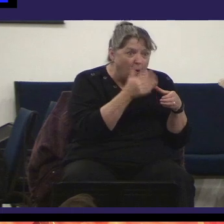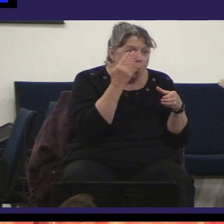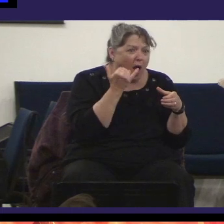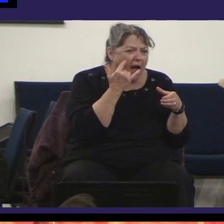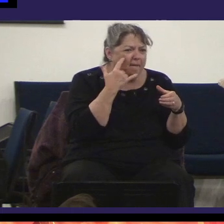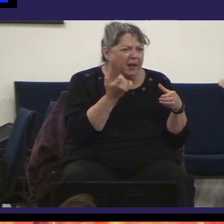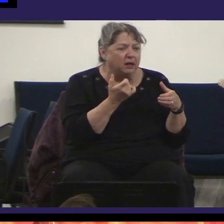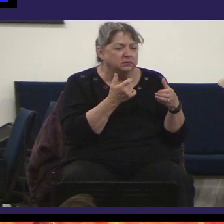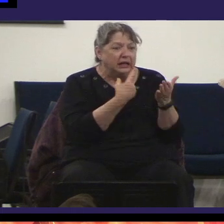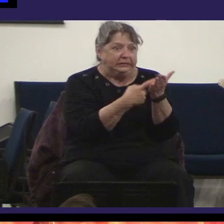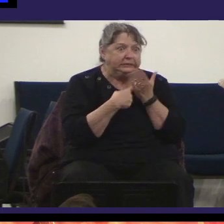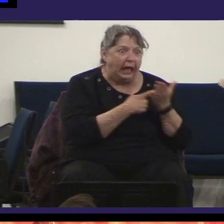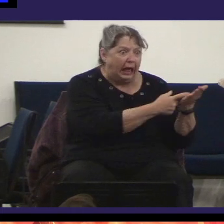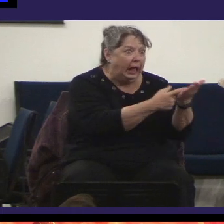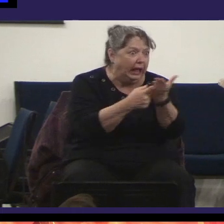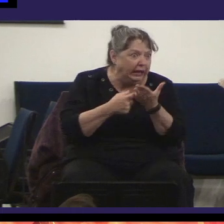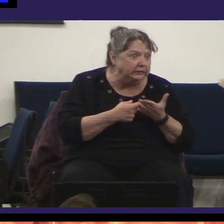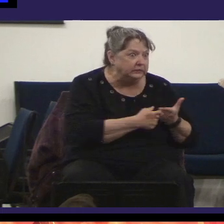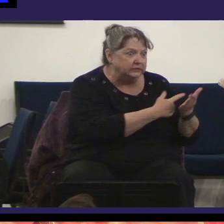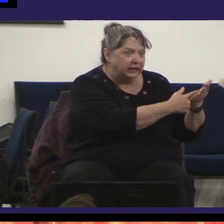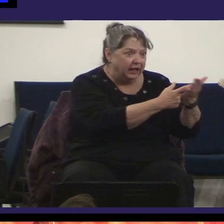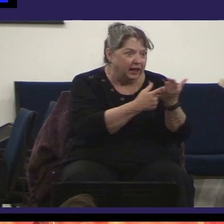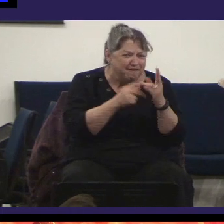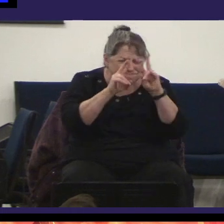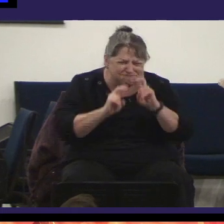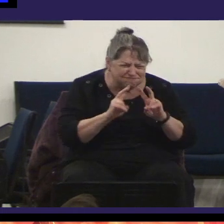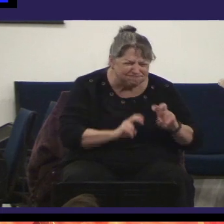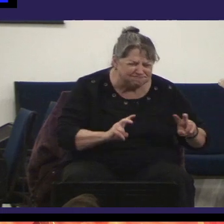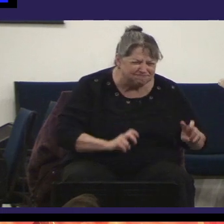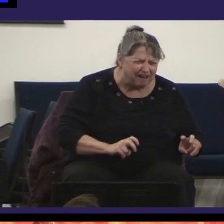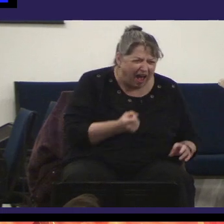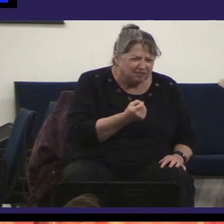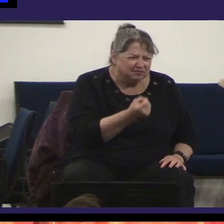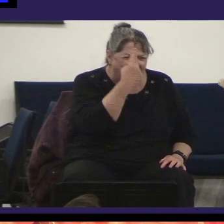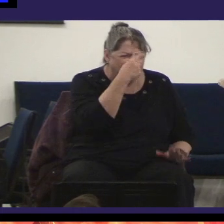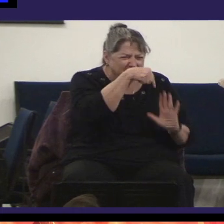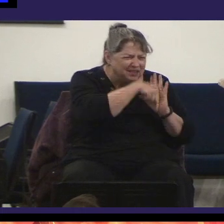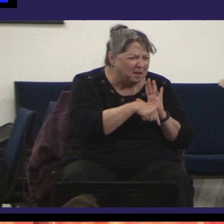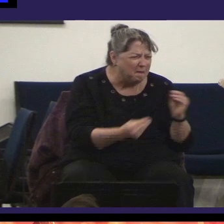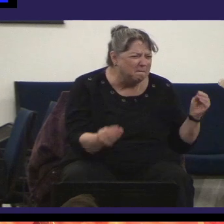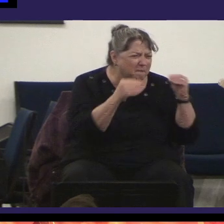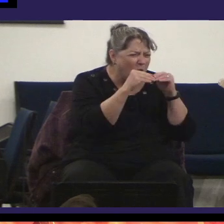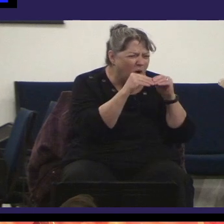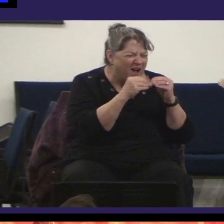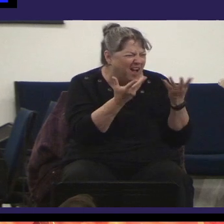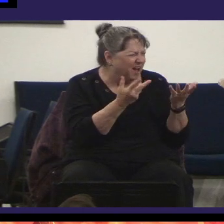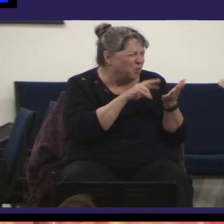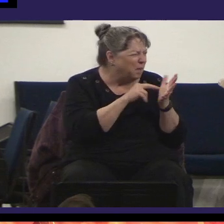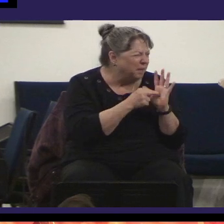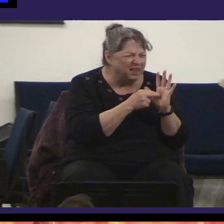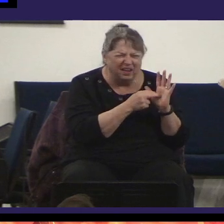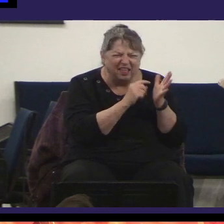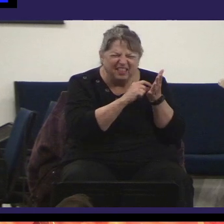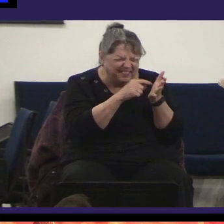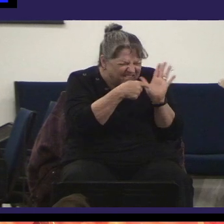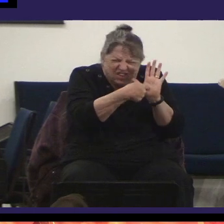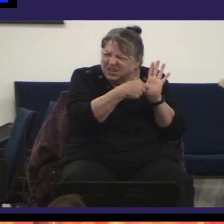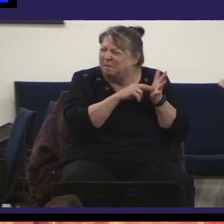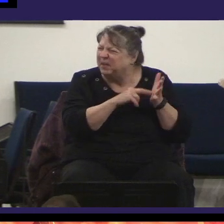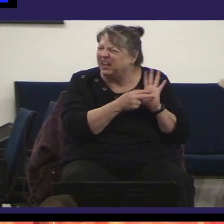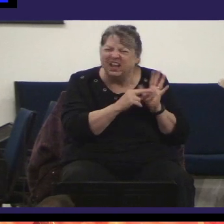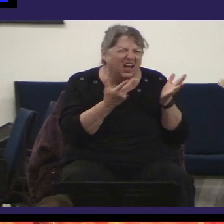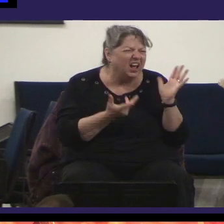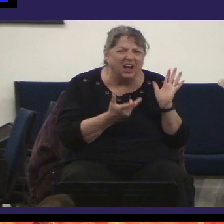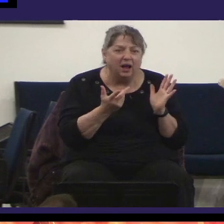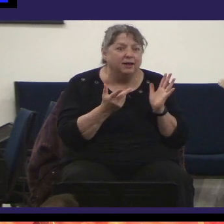can come out and you can, you know, ask about what does that verse in the Bible mean,